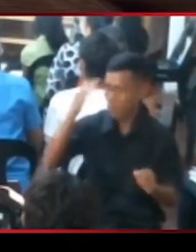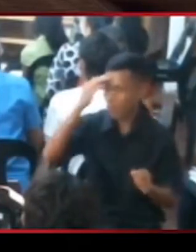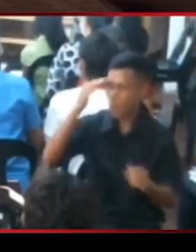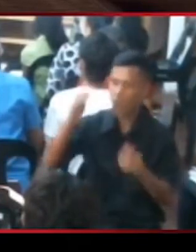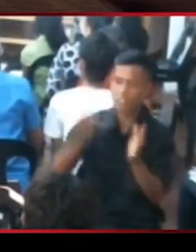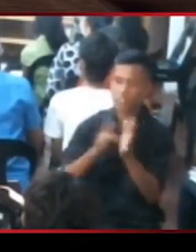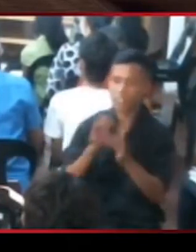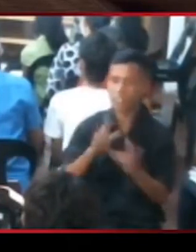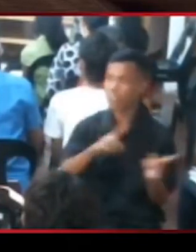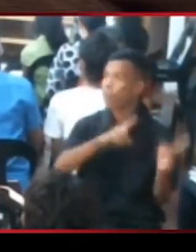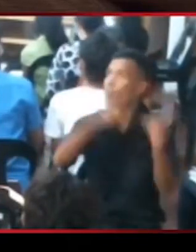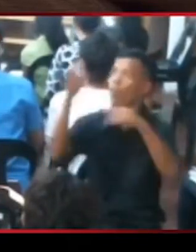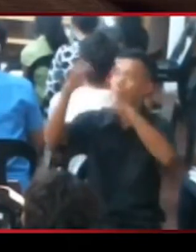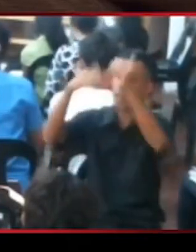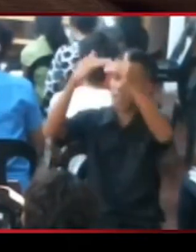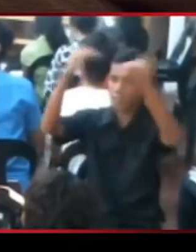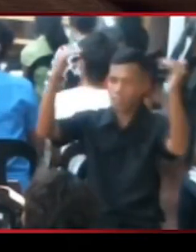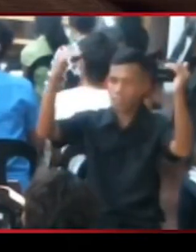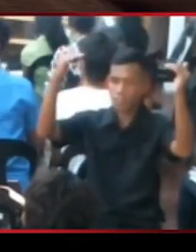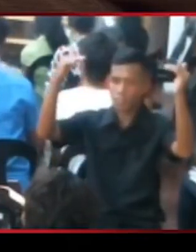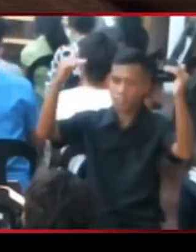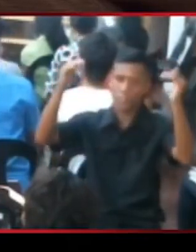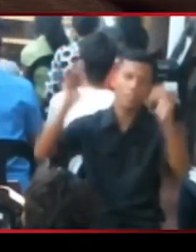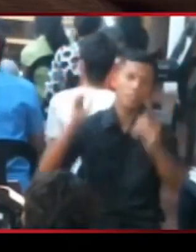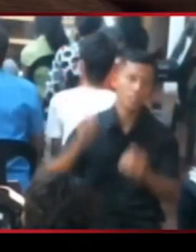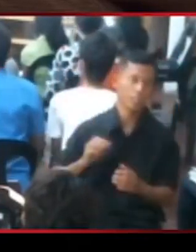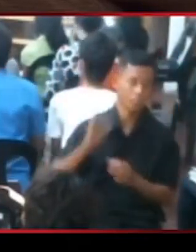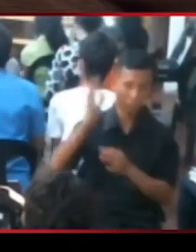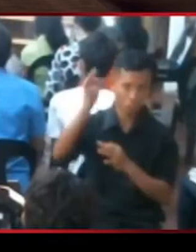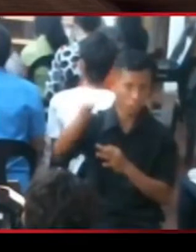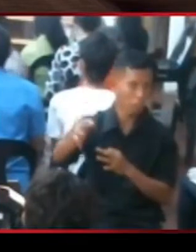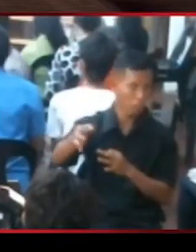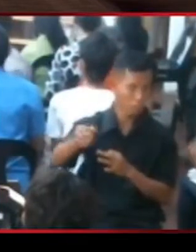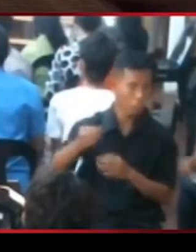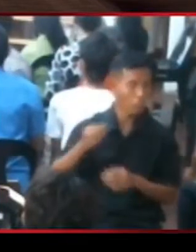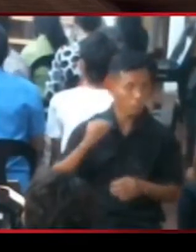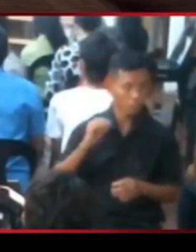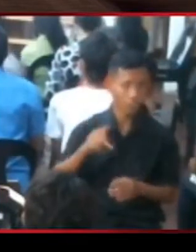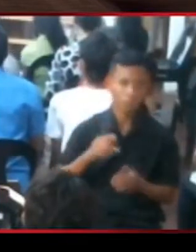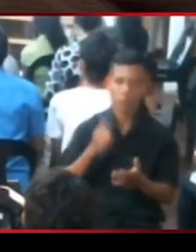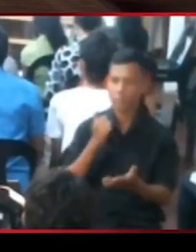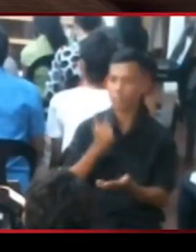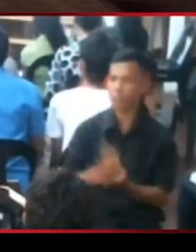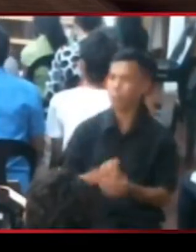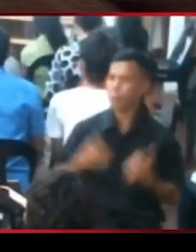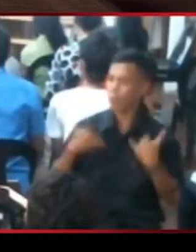heaven. So, let's move on a little bit. I want to encourage you.